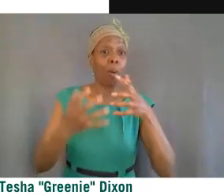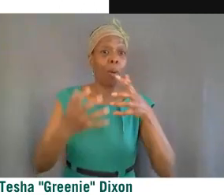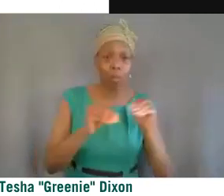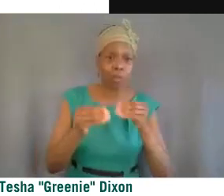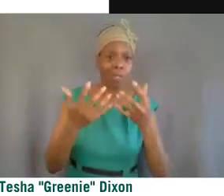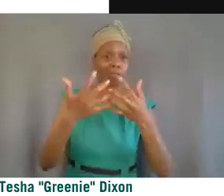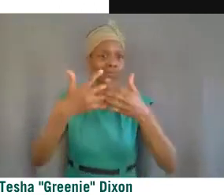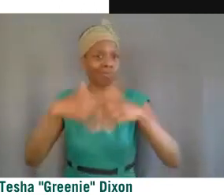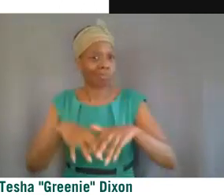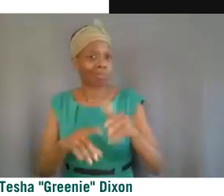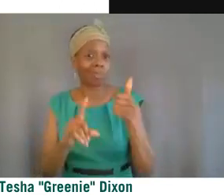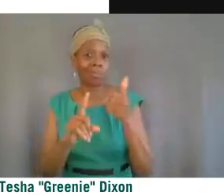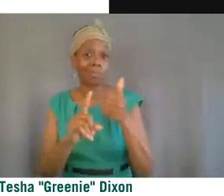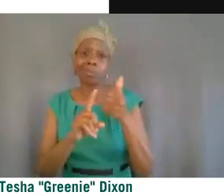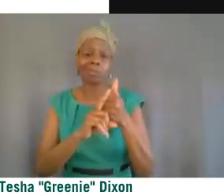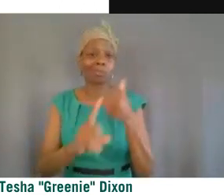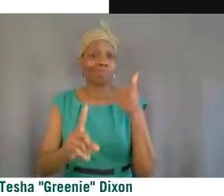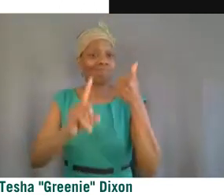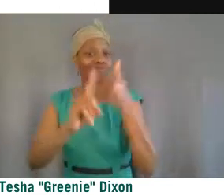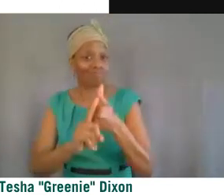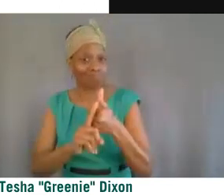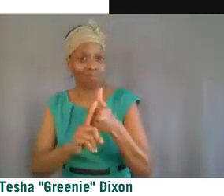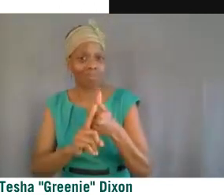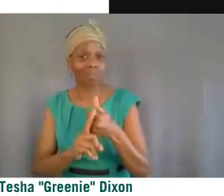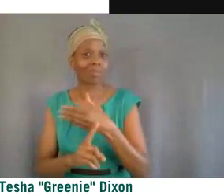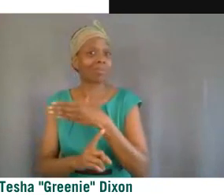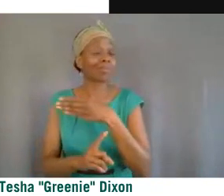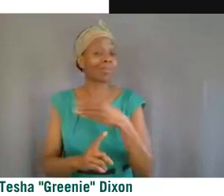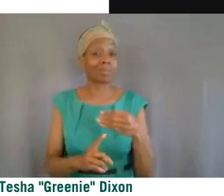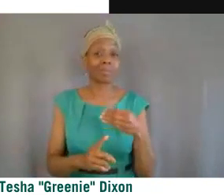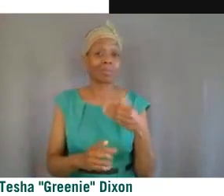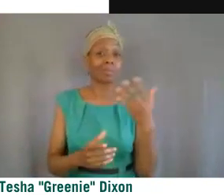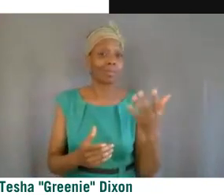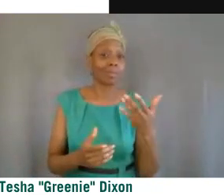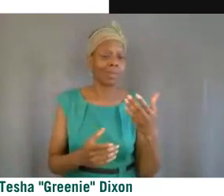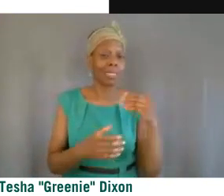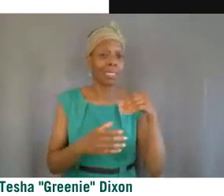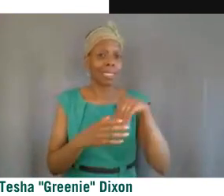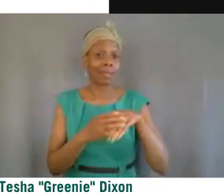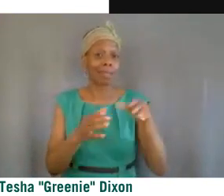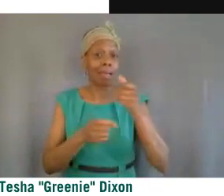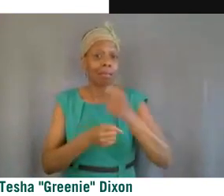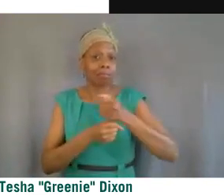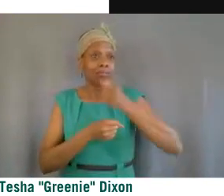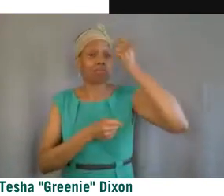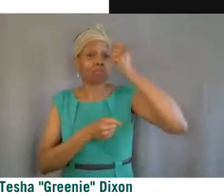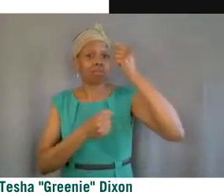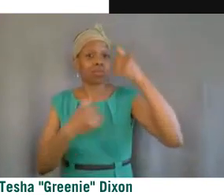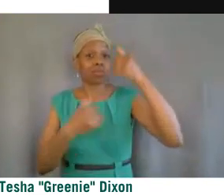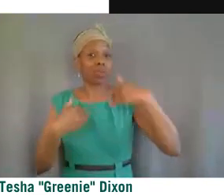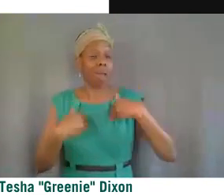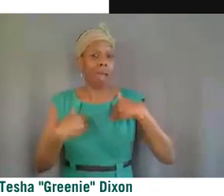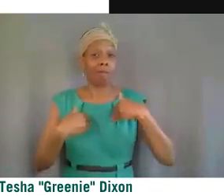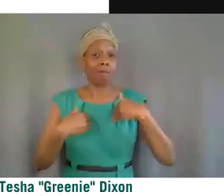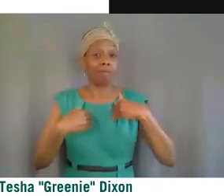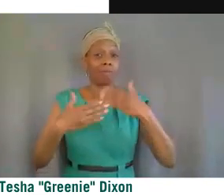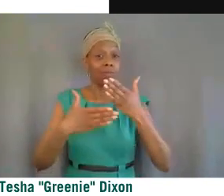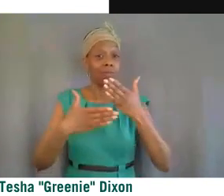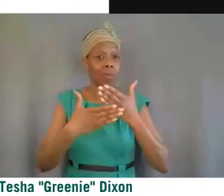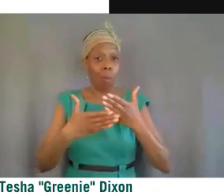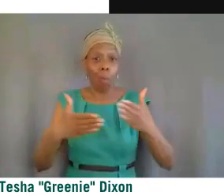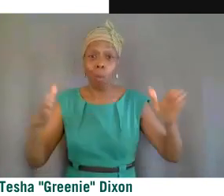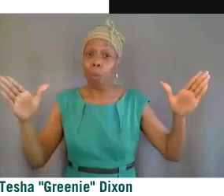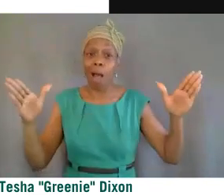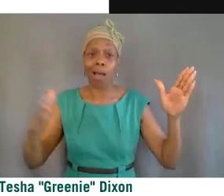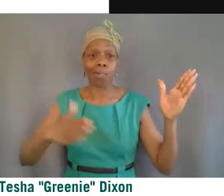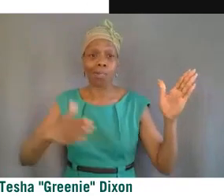are affected. And within that umbrella, there's a wide spectrum of what